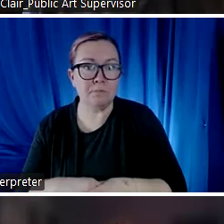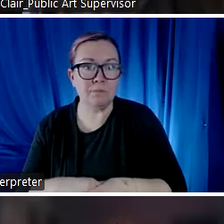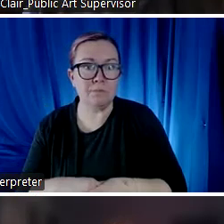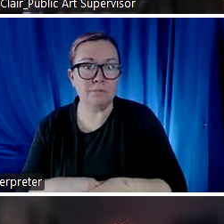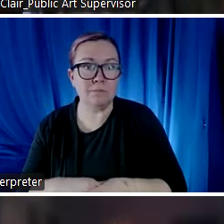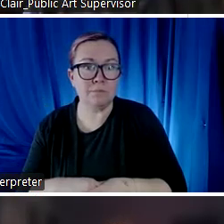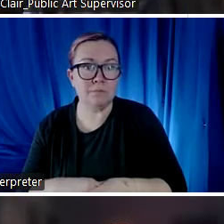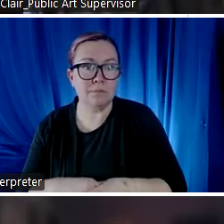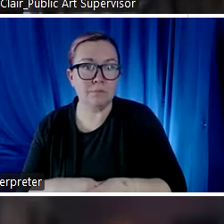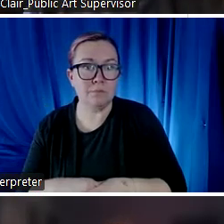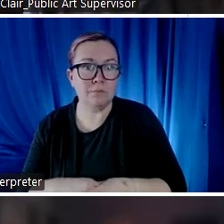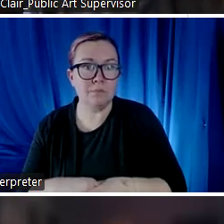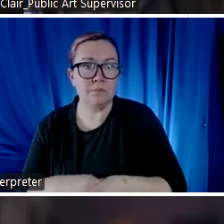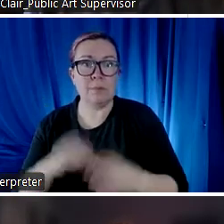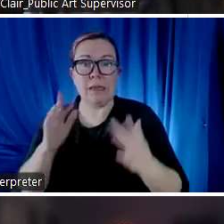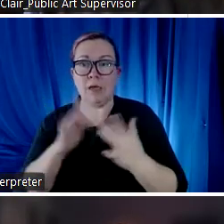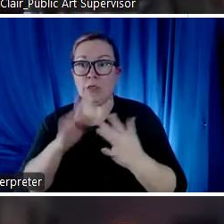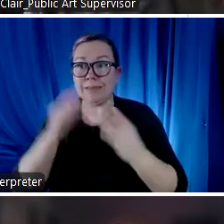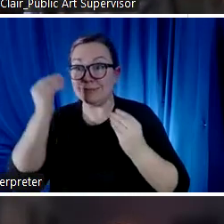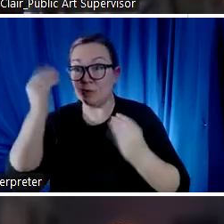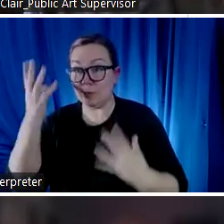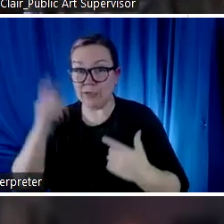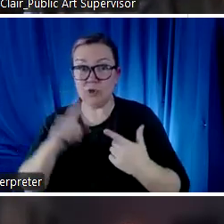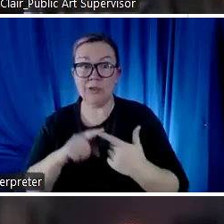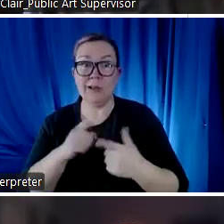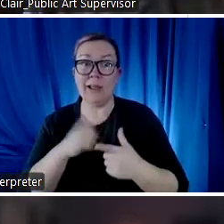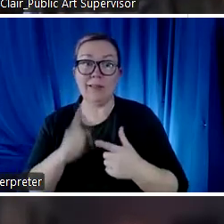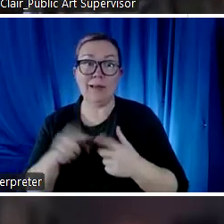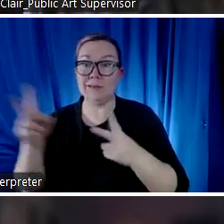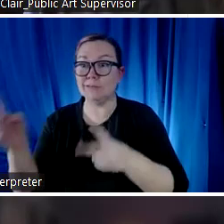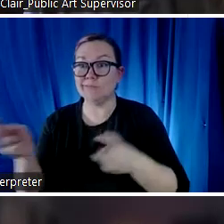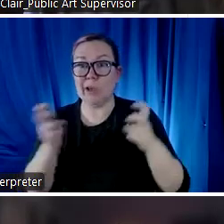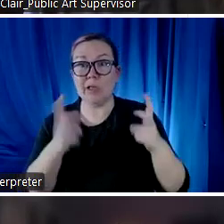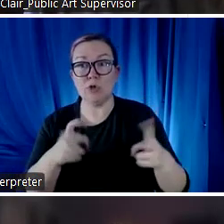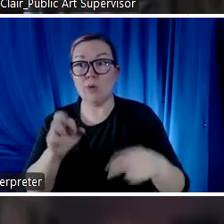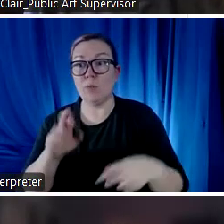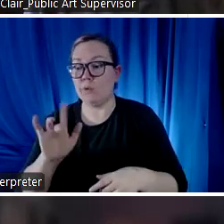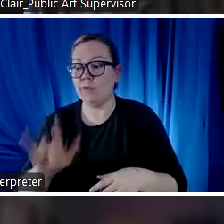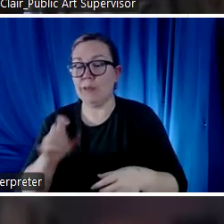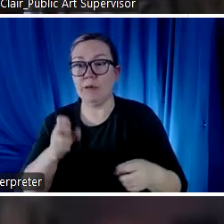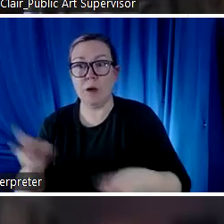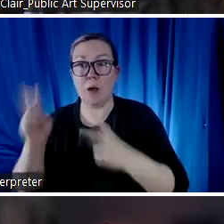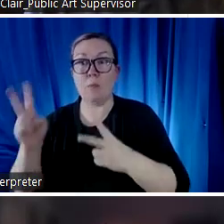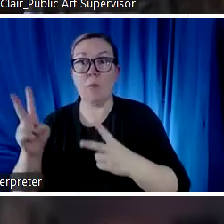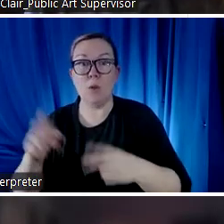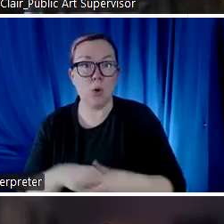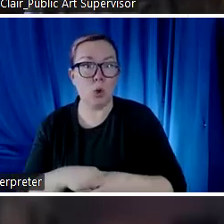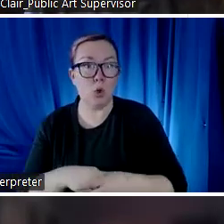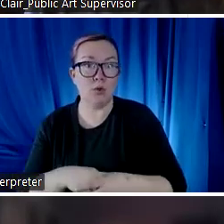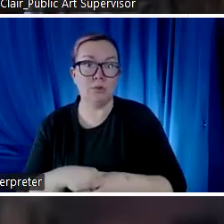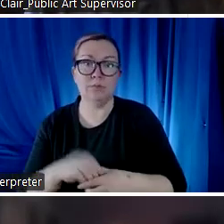And for contact information, and then it's a drag and drop or upload for the letter of interest, statement bio,